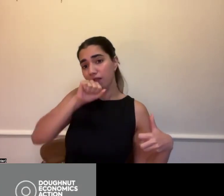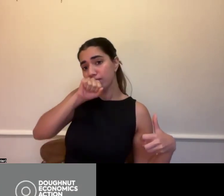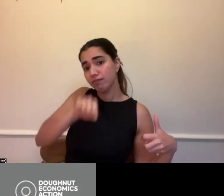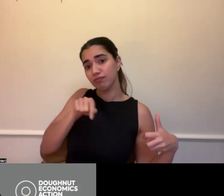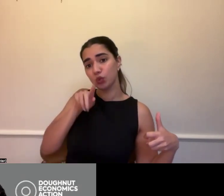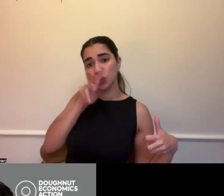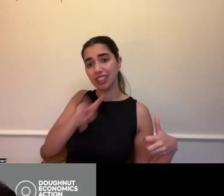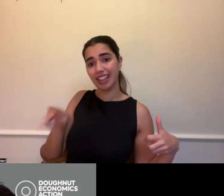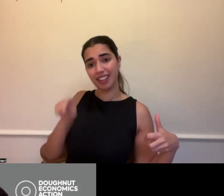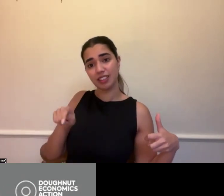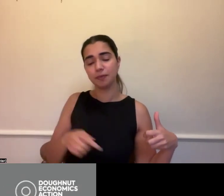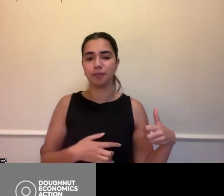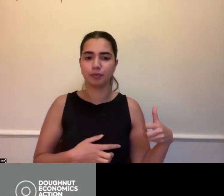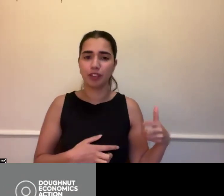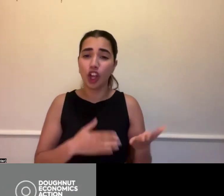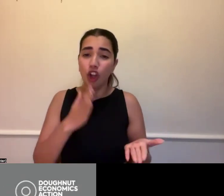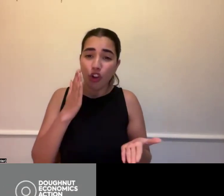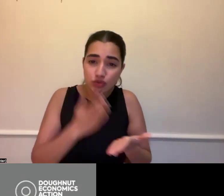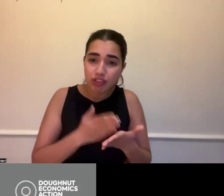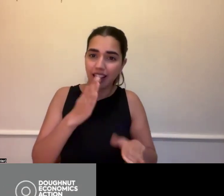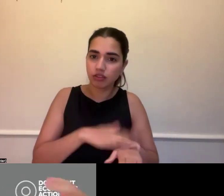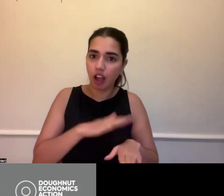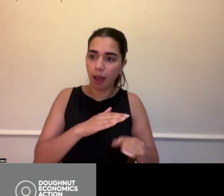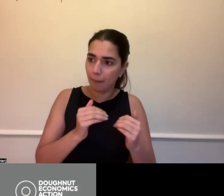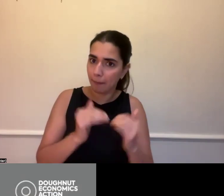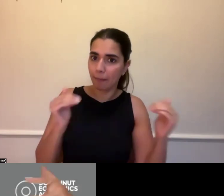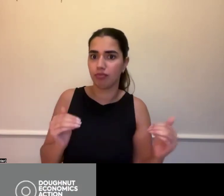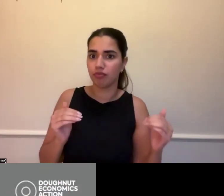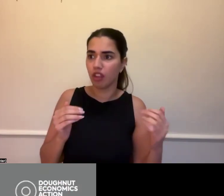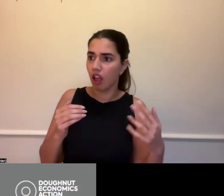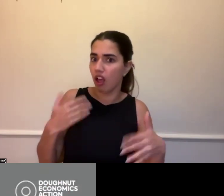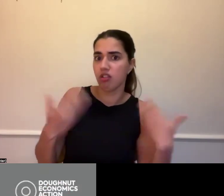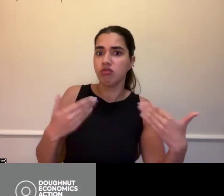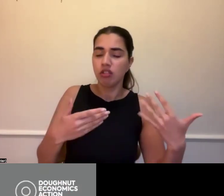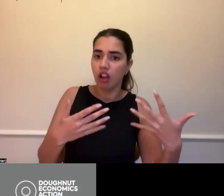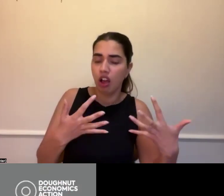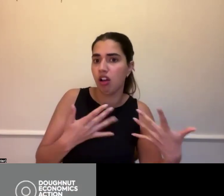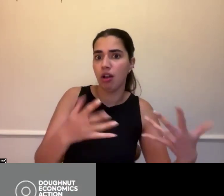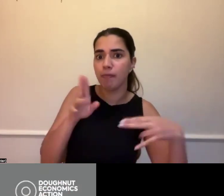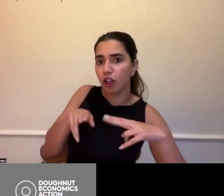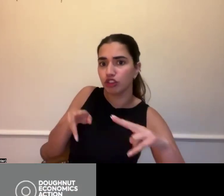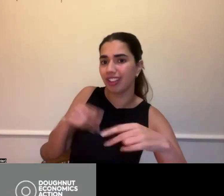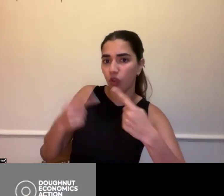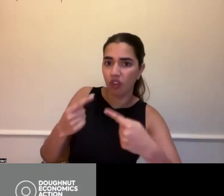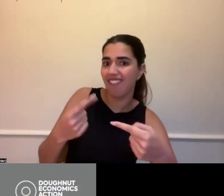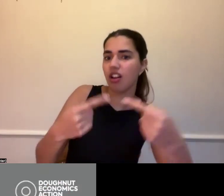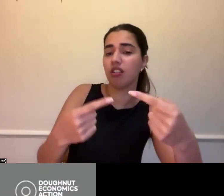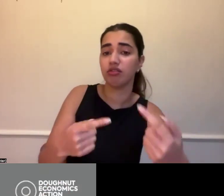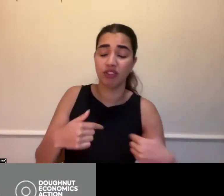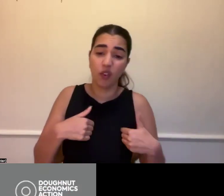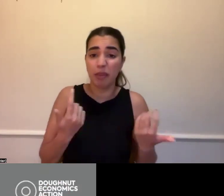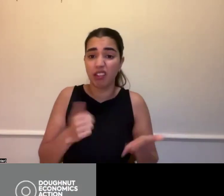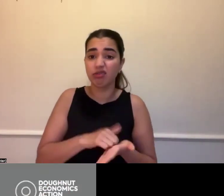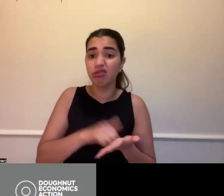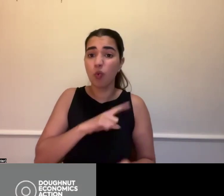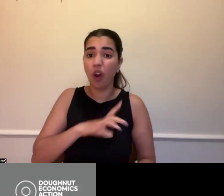see. Does it need to be real time and even ever more monitoring and ever more thing? Then there's a part of me that's like, yeah, sure, that'd be